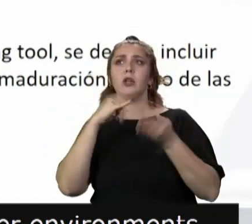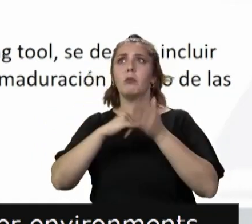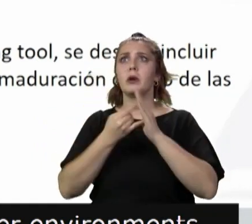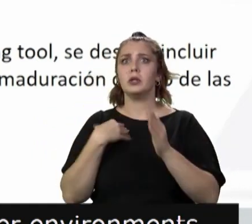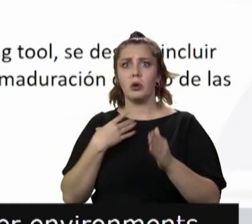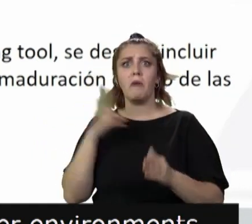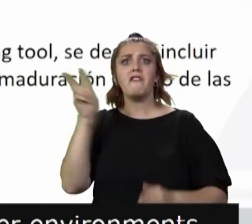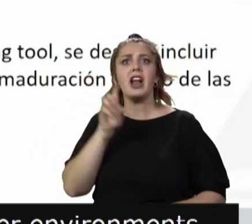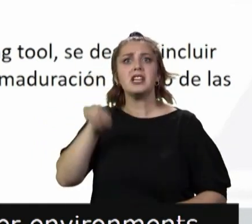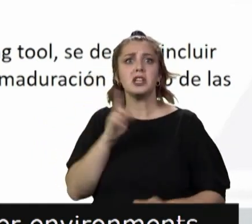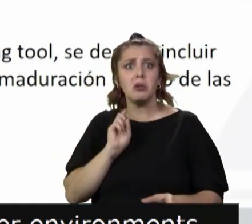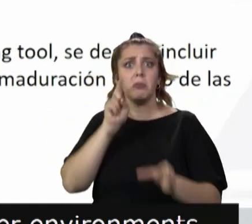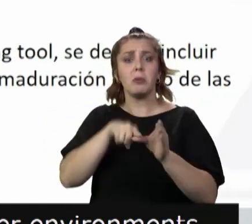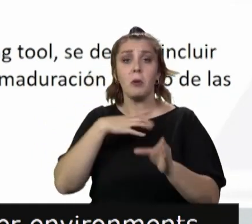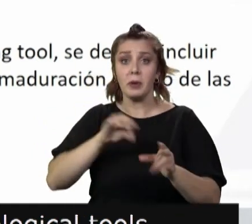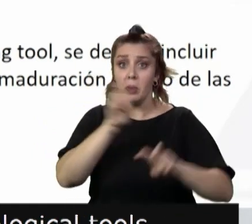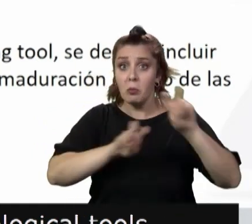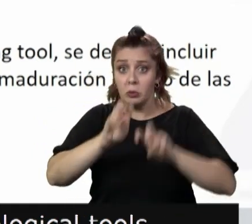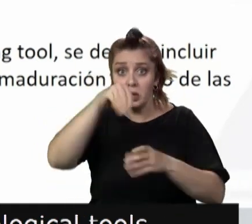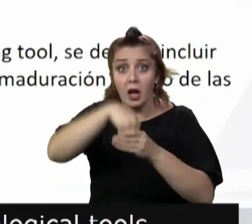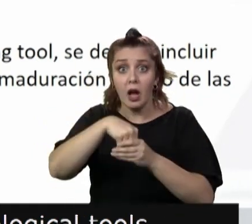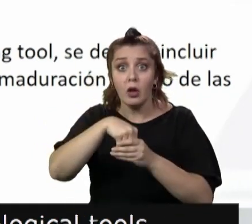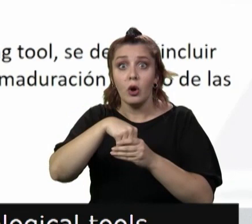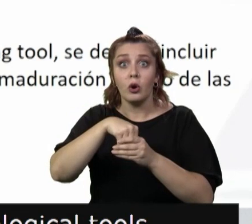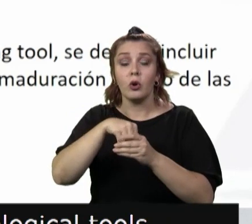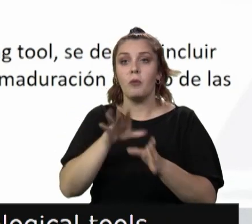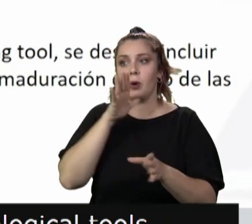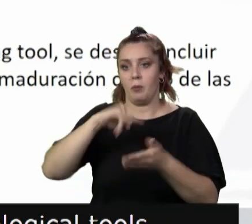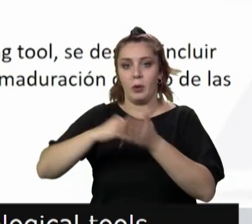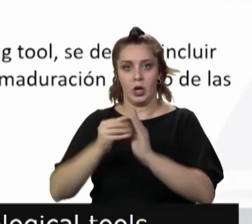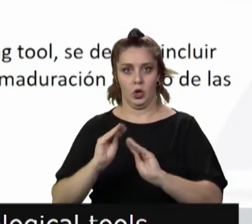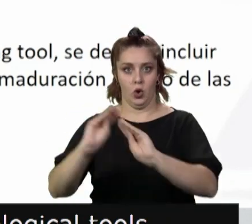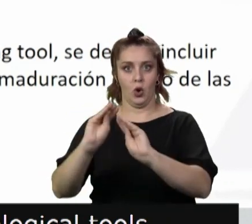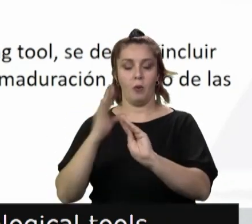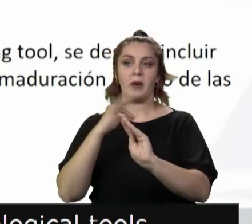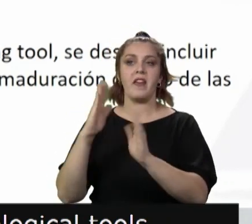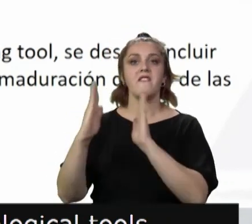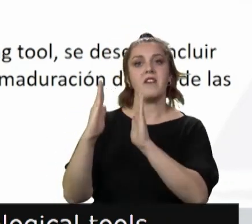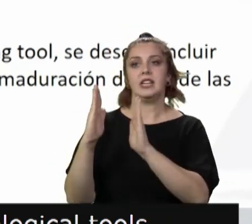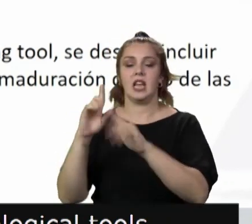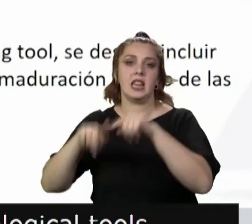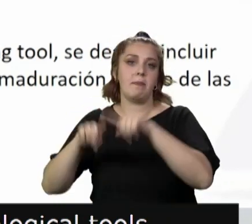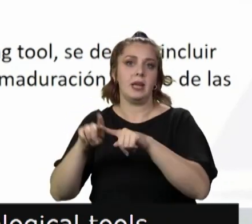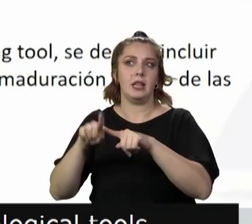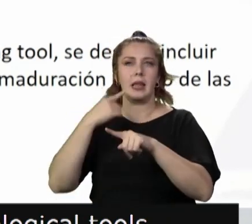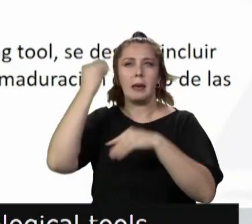If anyone has a technical project and they're wondering whether they